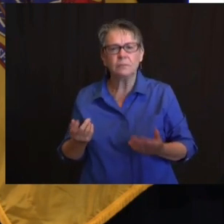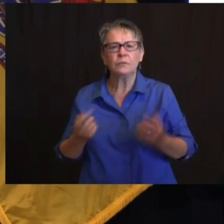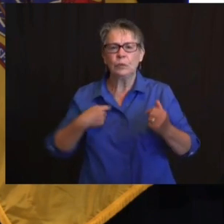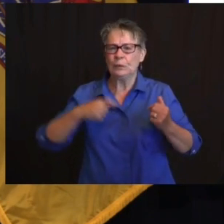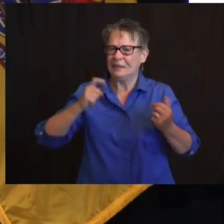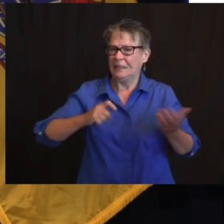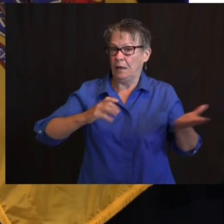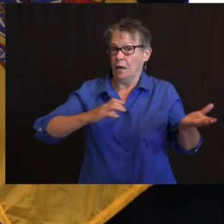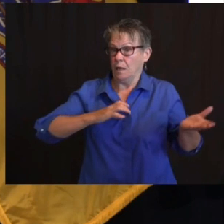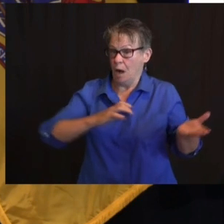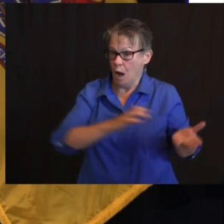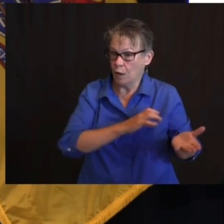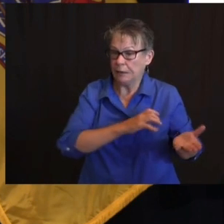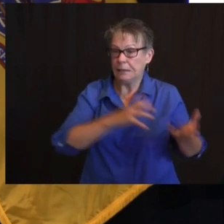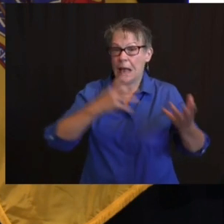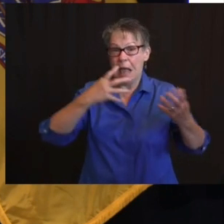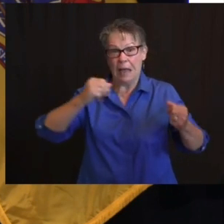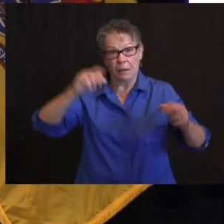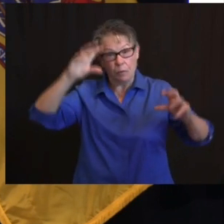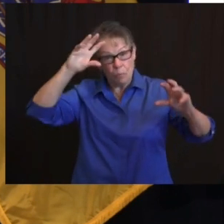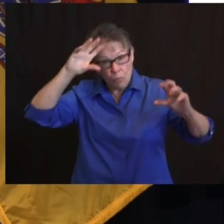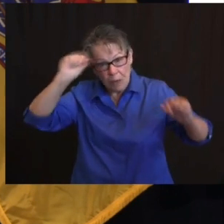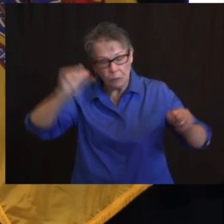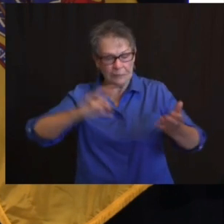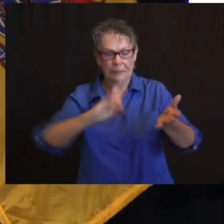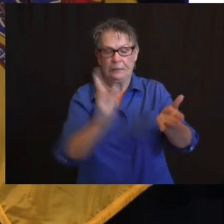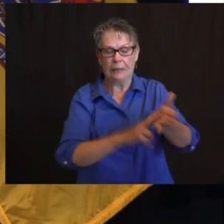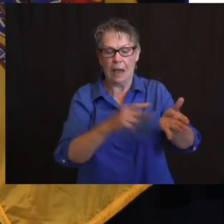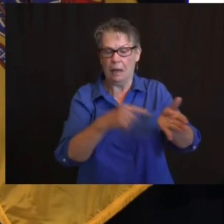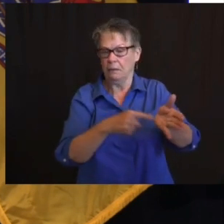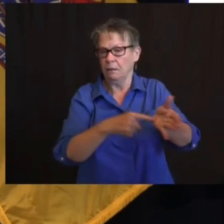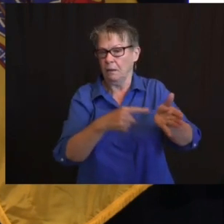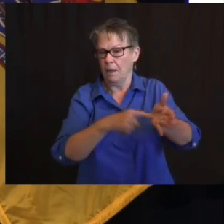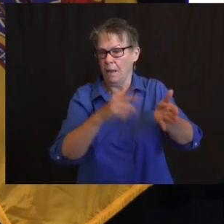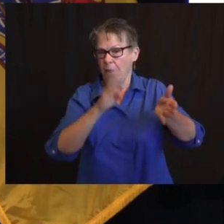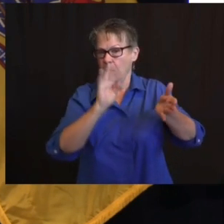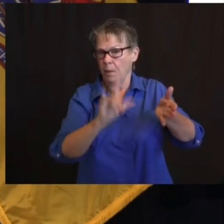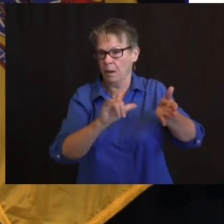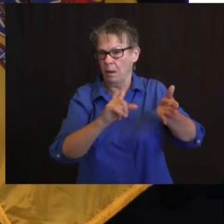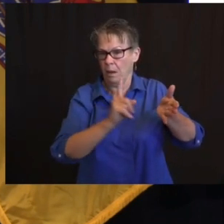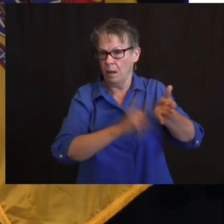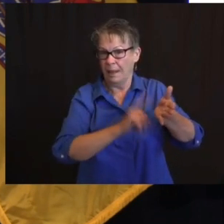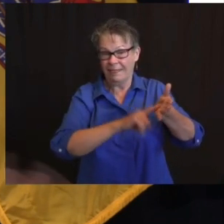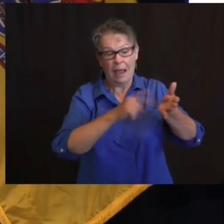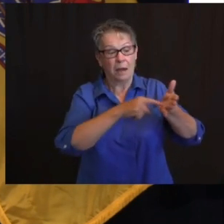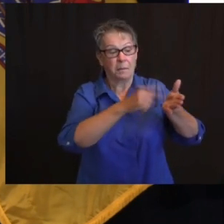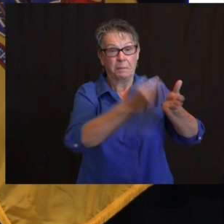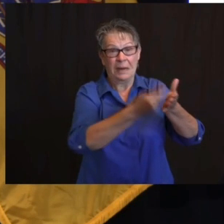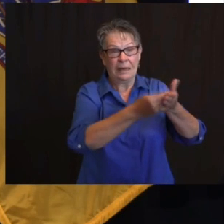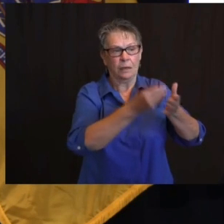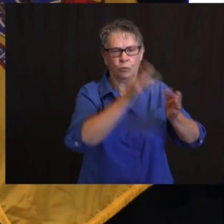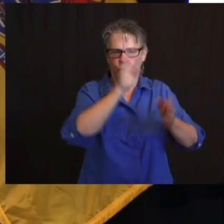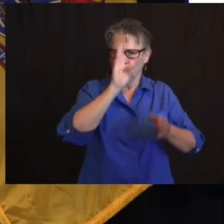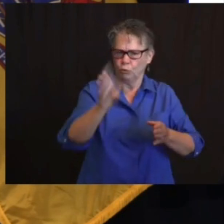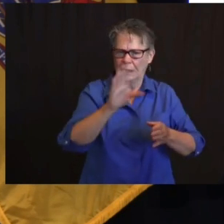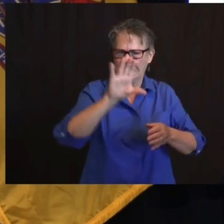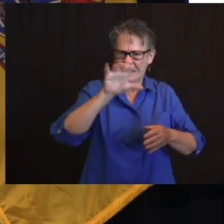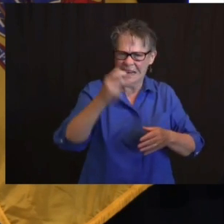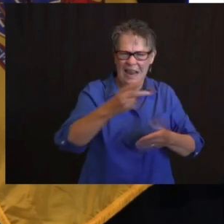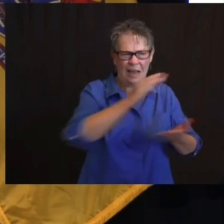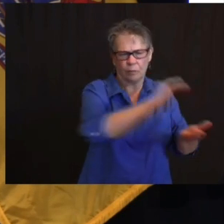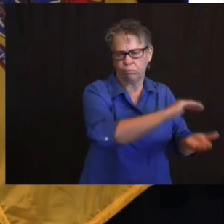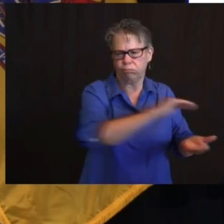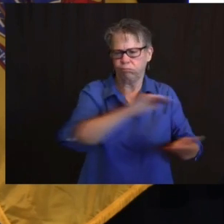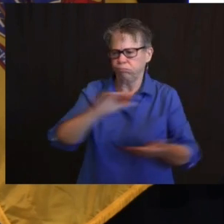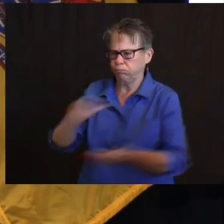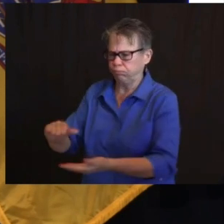a bill which has meaningful direct federal cash assistance for states, not to deal with legacy issues, not just blue